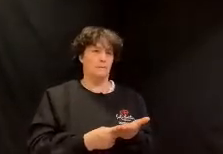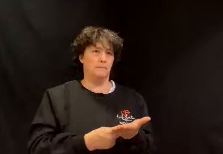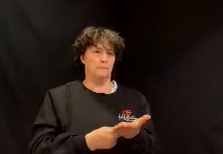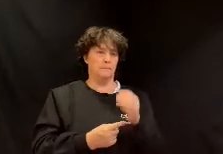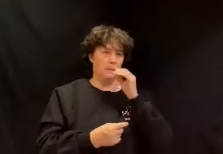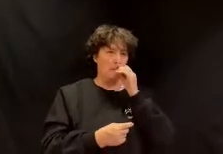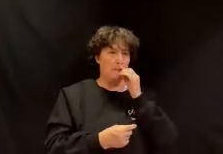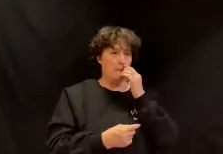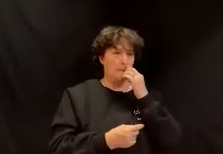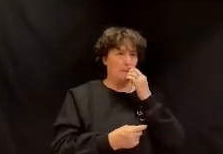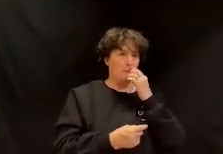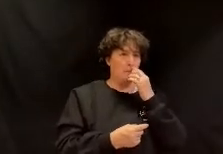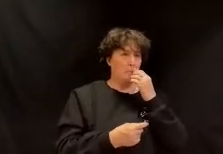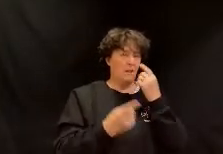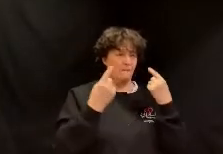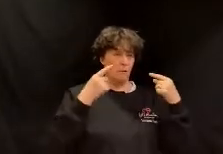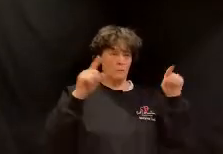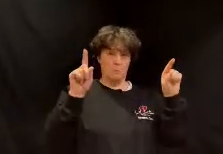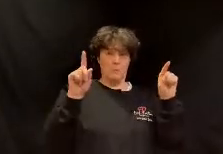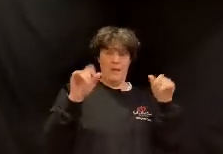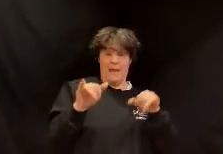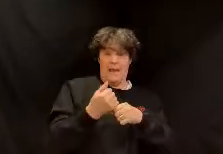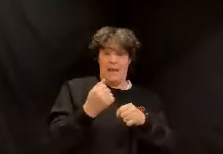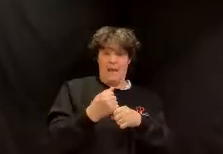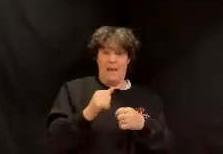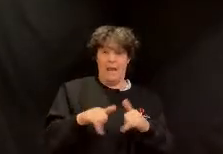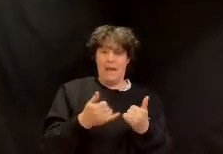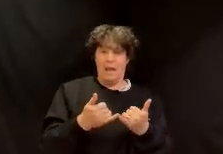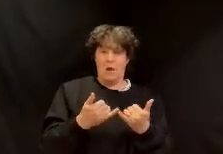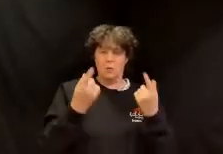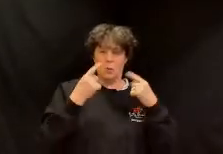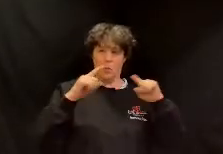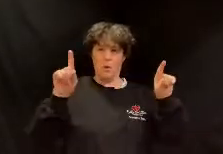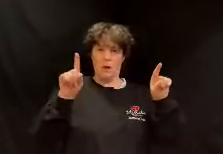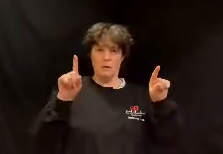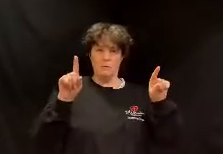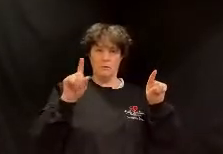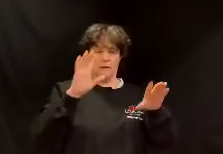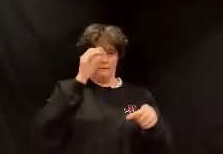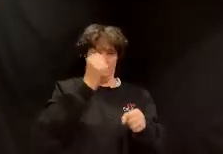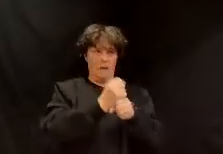Strategies for developing your faith. Now, I want you to understand something again.